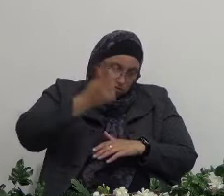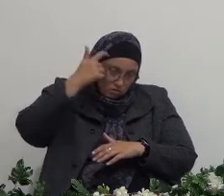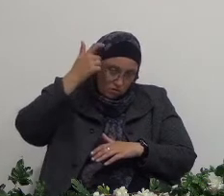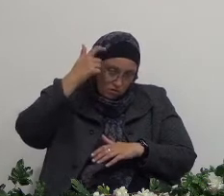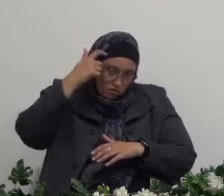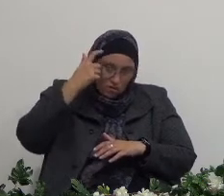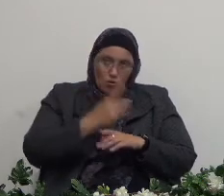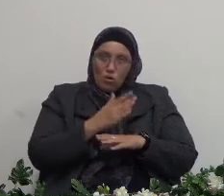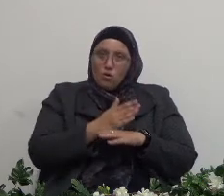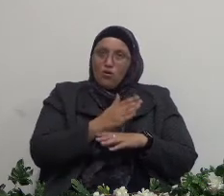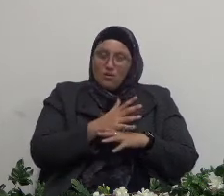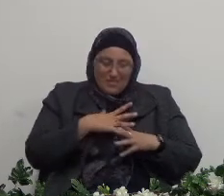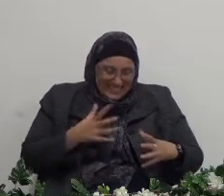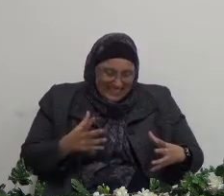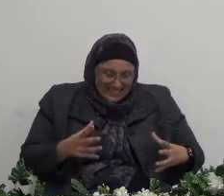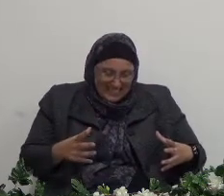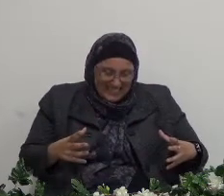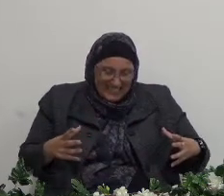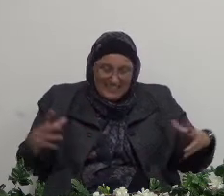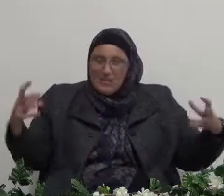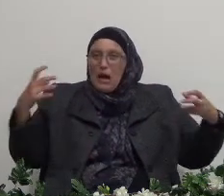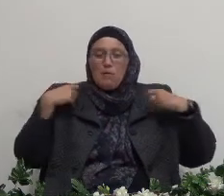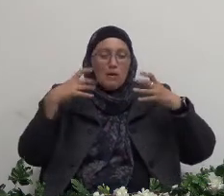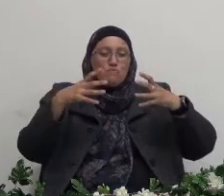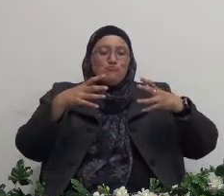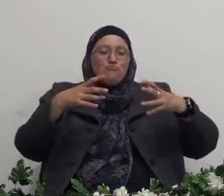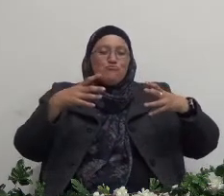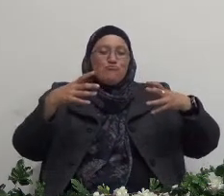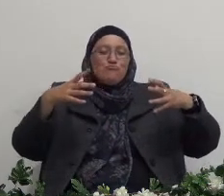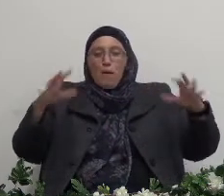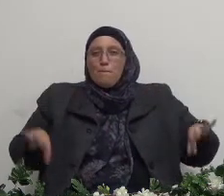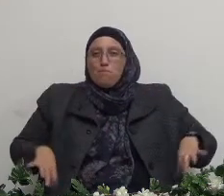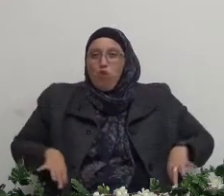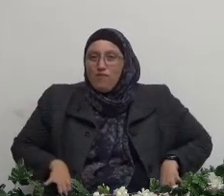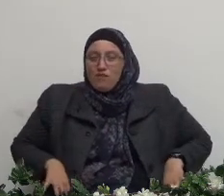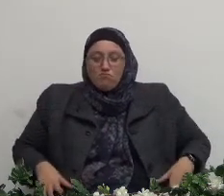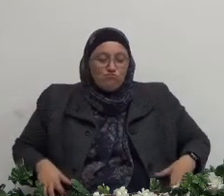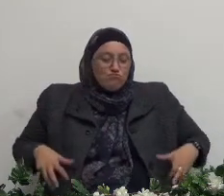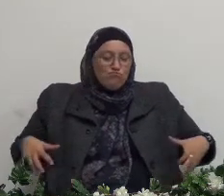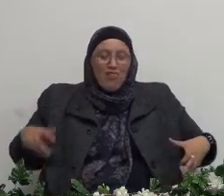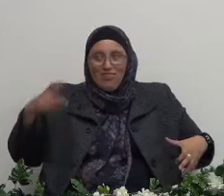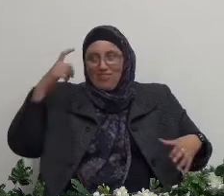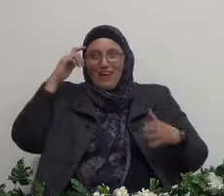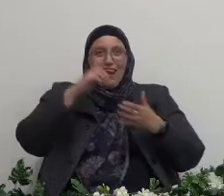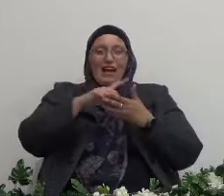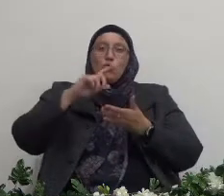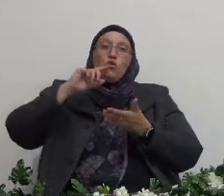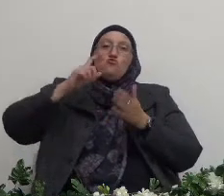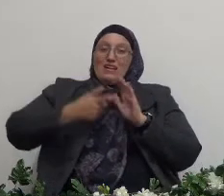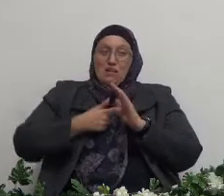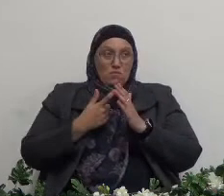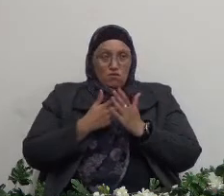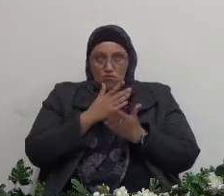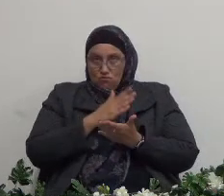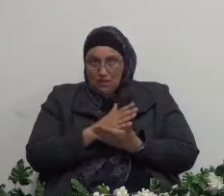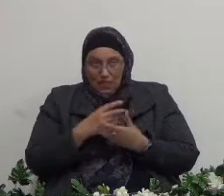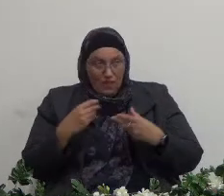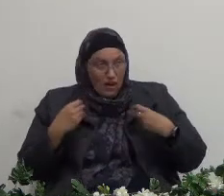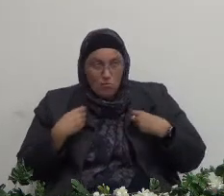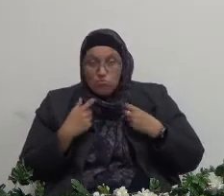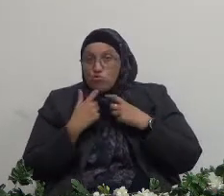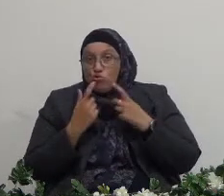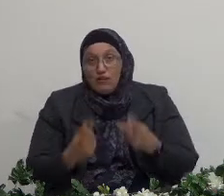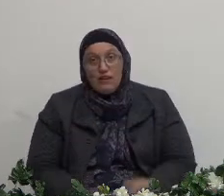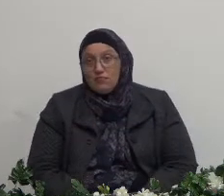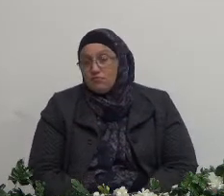company the profits that need, thinking that they're going to be recognized. But all the company the whole time sees them